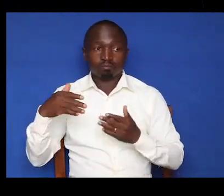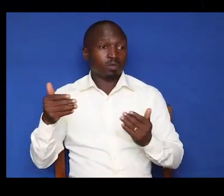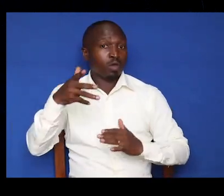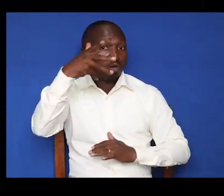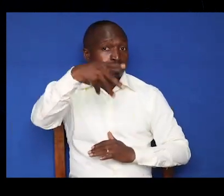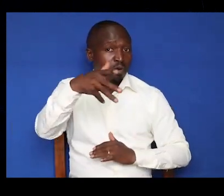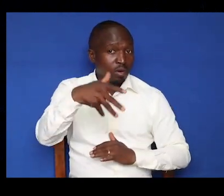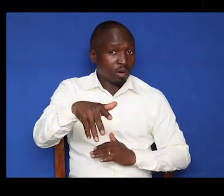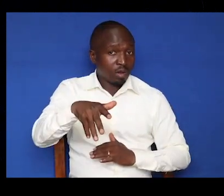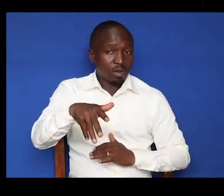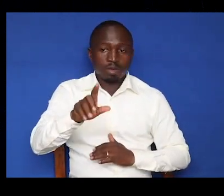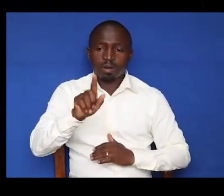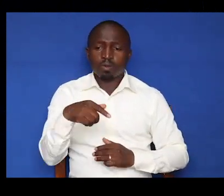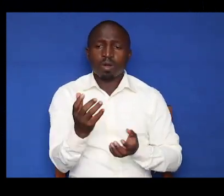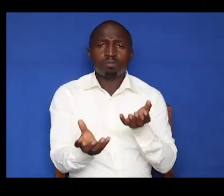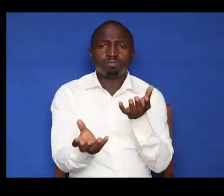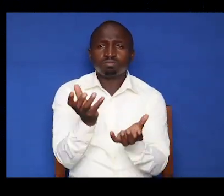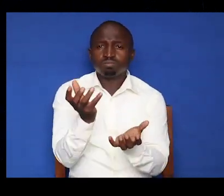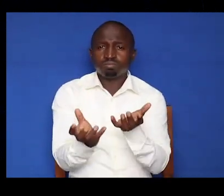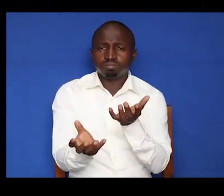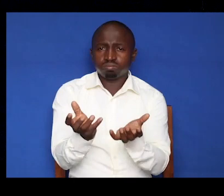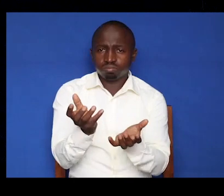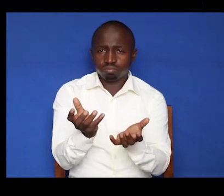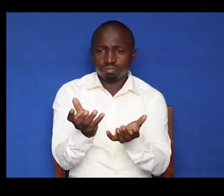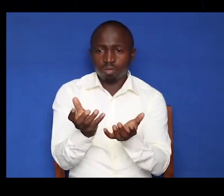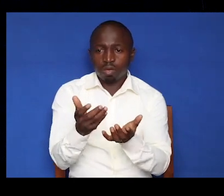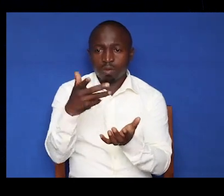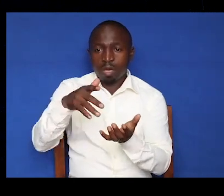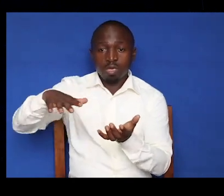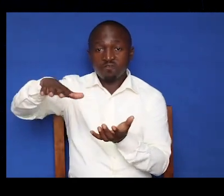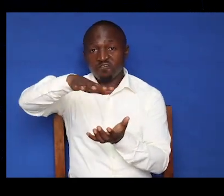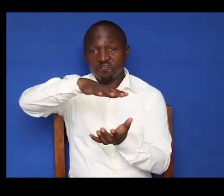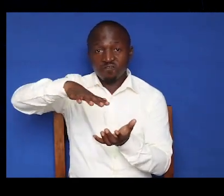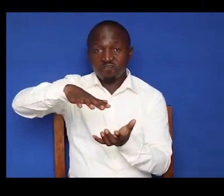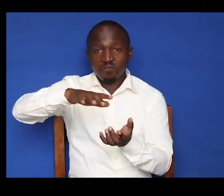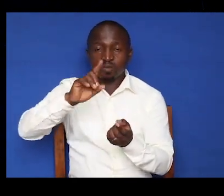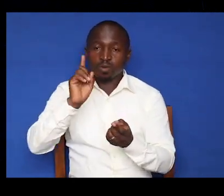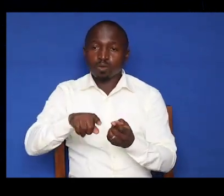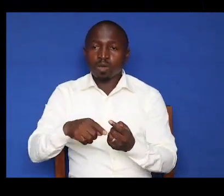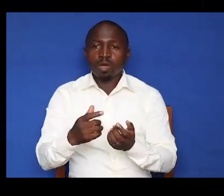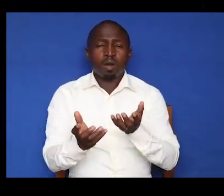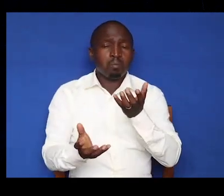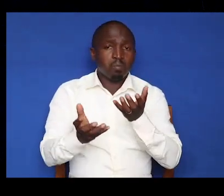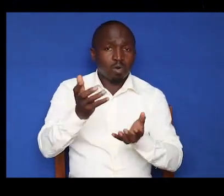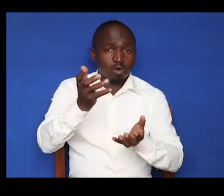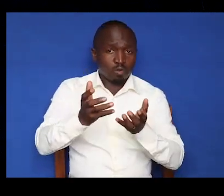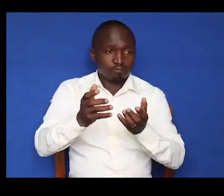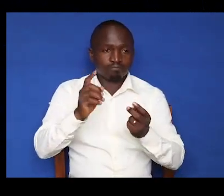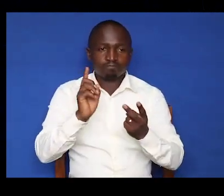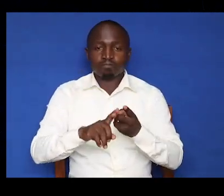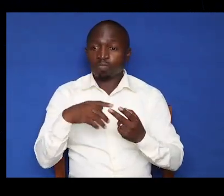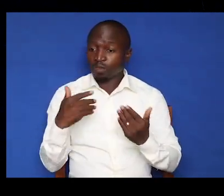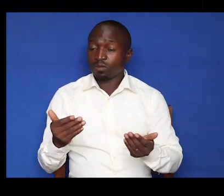water warmed enough, surface water made to have a high degree of heat.